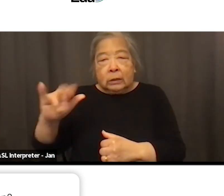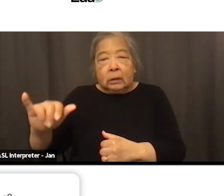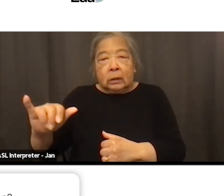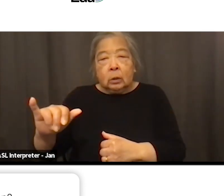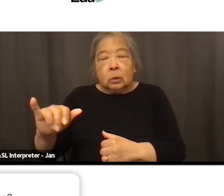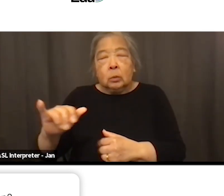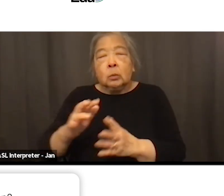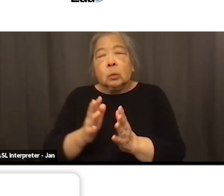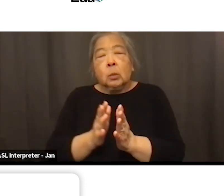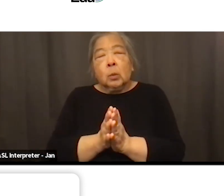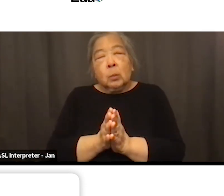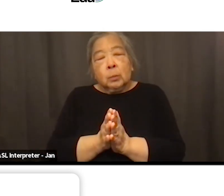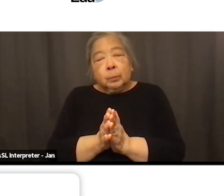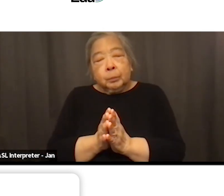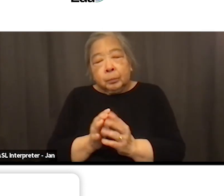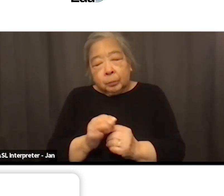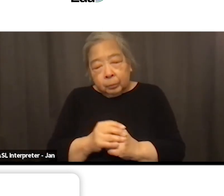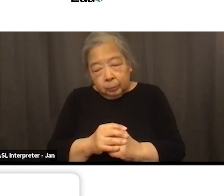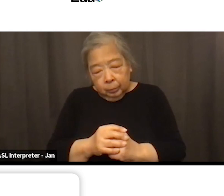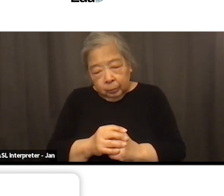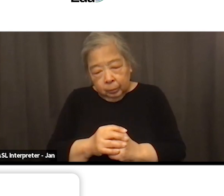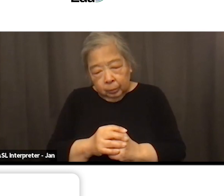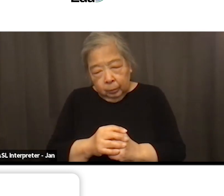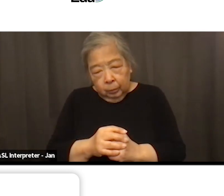Ooh. Mm.